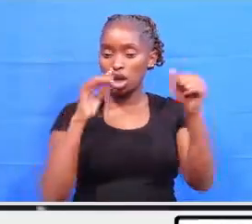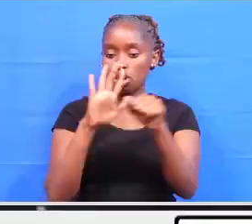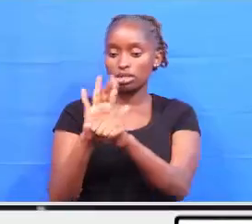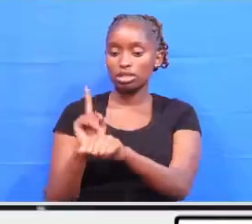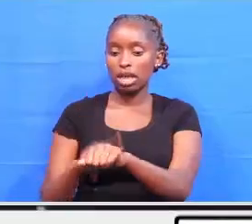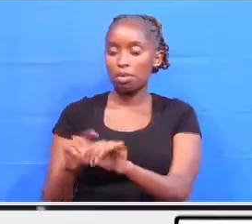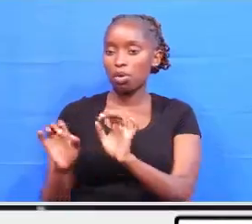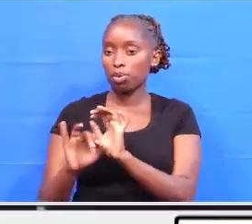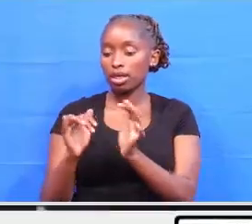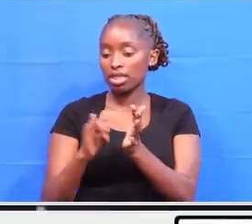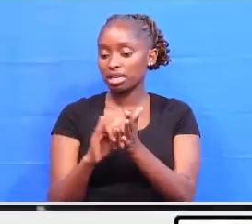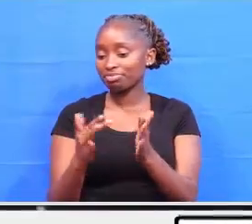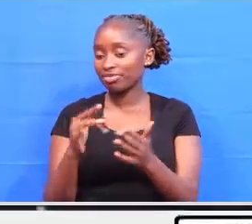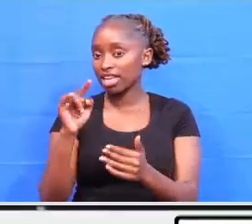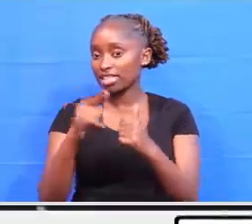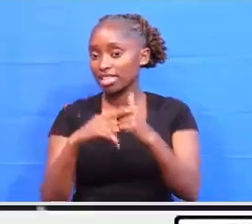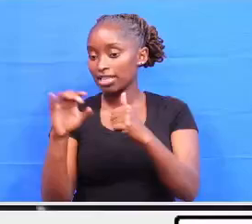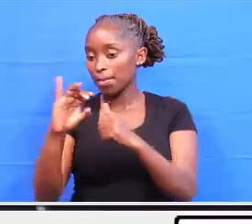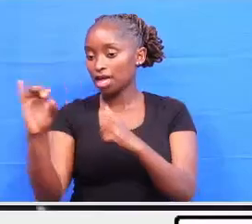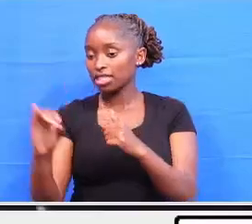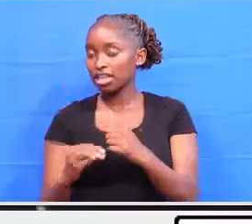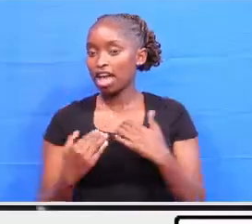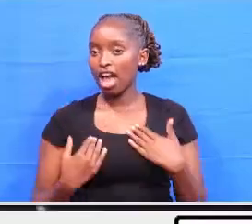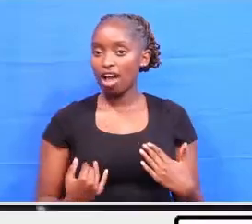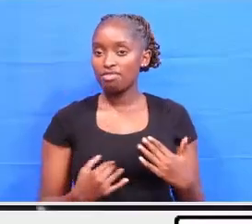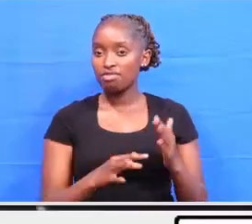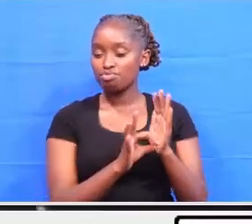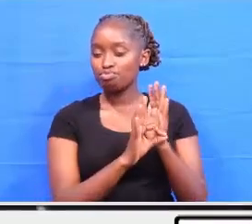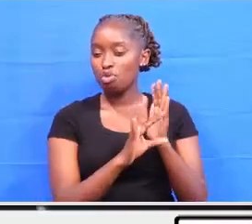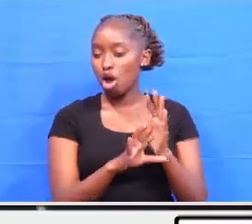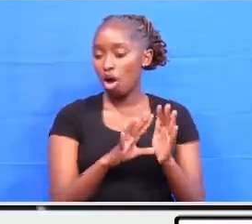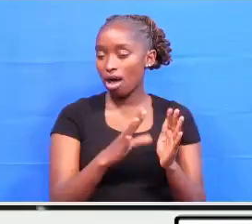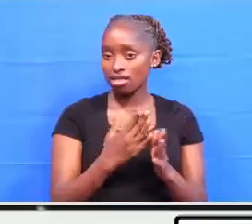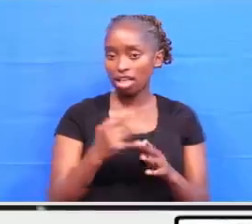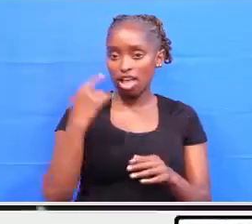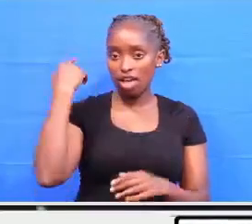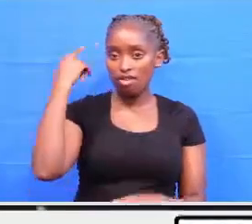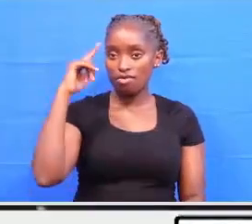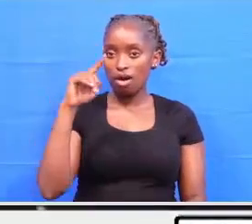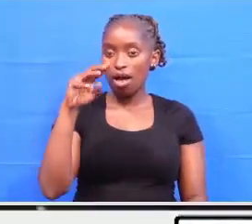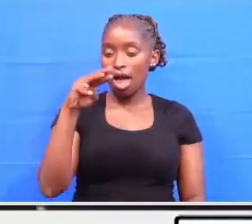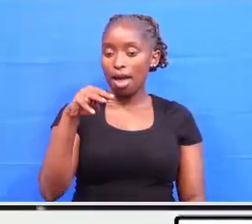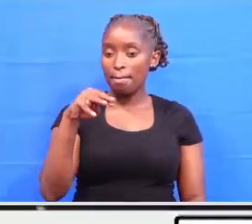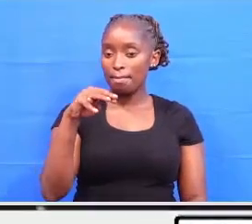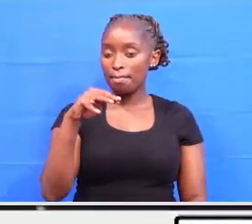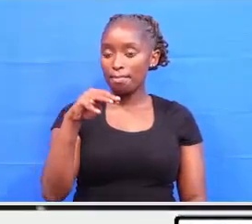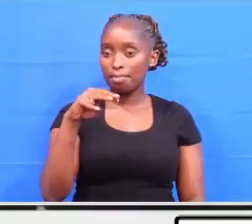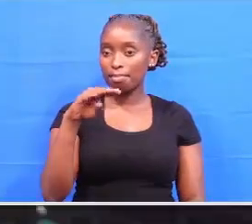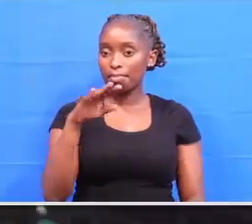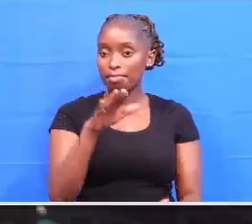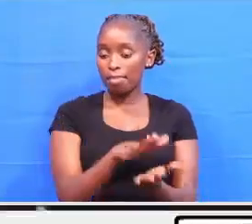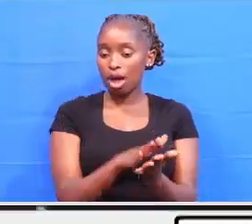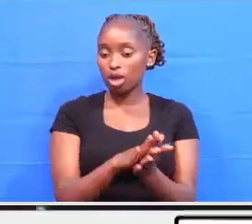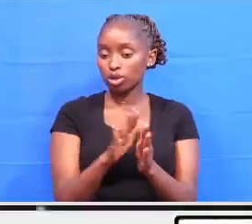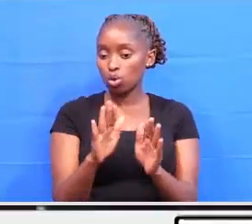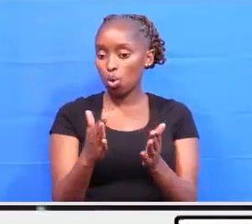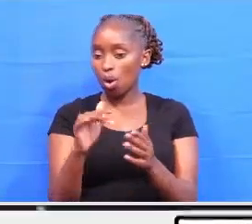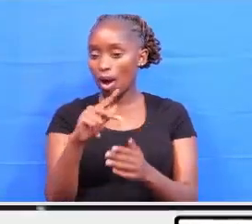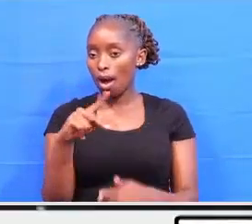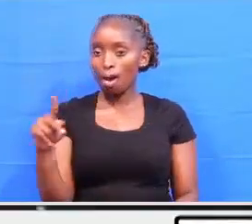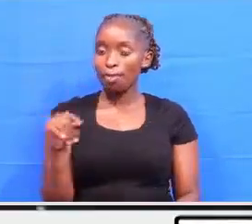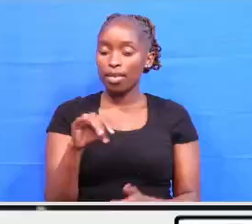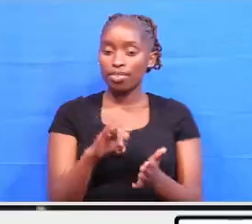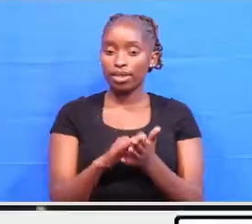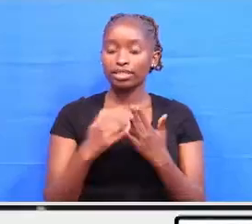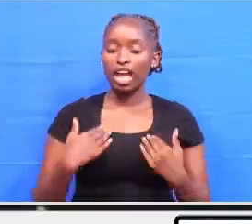There is this popularity with mobile bank stroke apps. And these are adjustments that a lot of credit providers have to make now